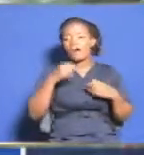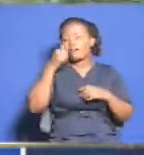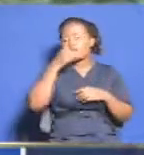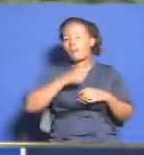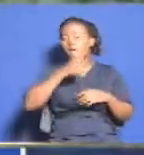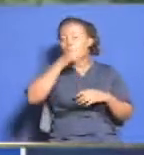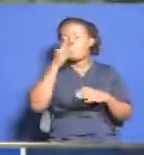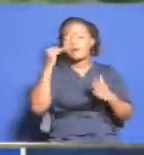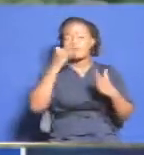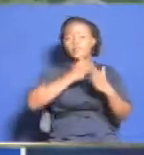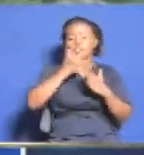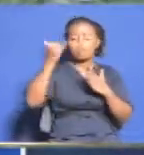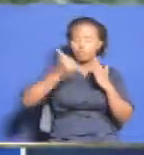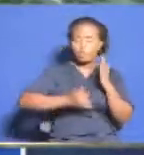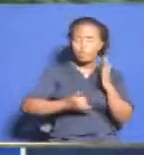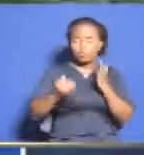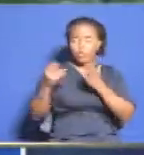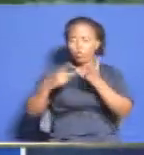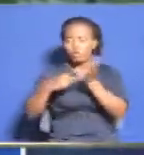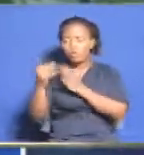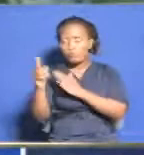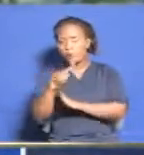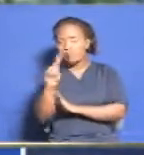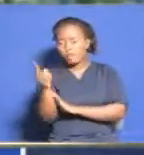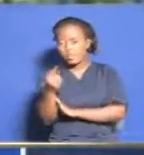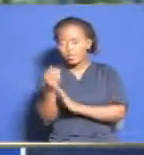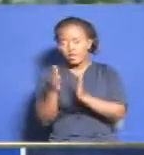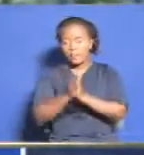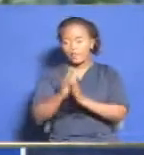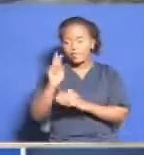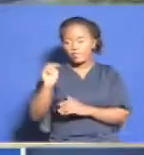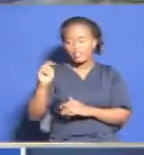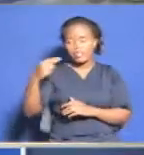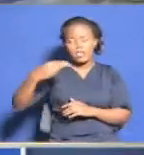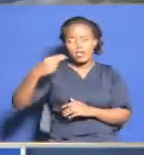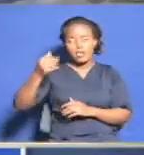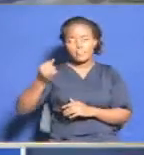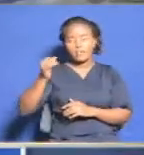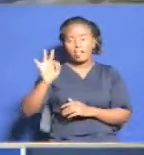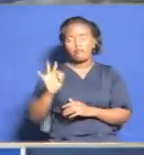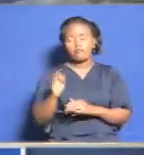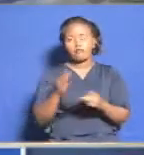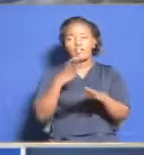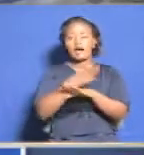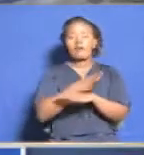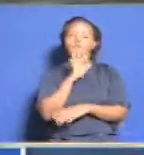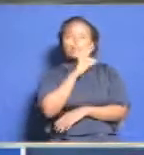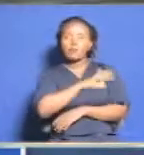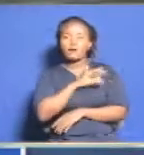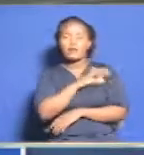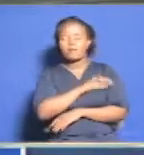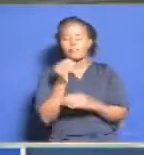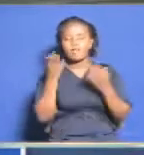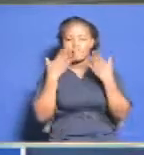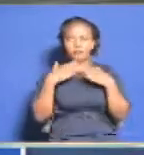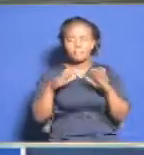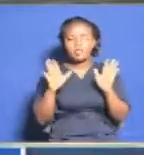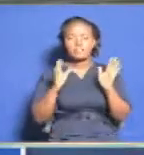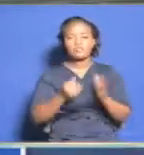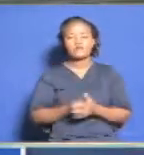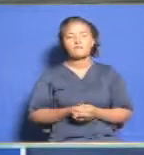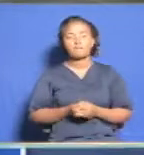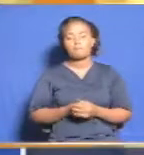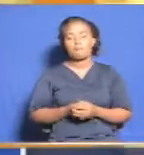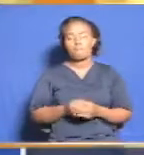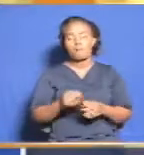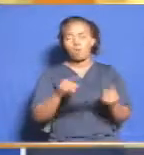be required to pay first, and NHIF will come in once the benefits from the private insurers are exhausted. This, according